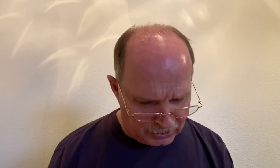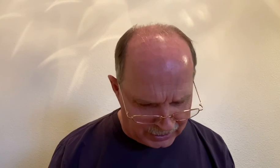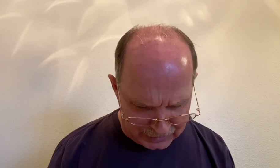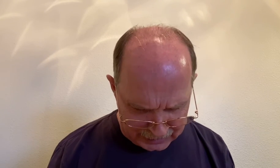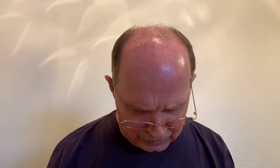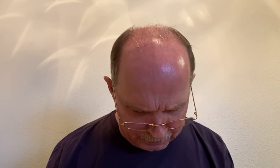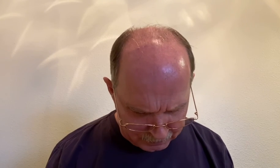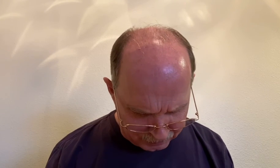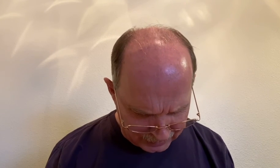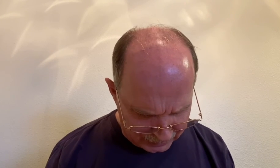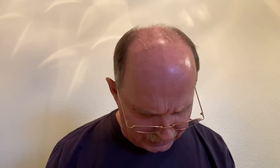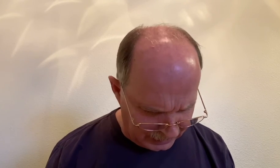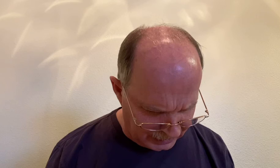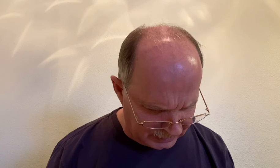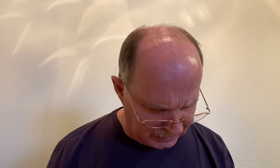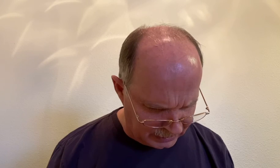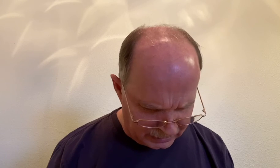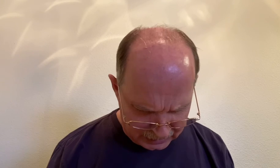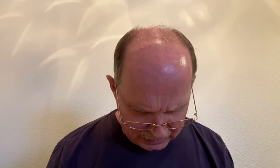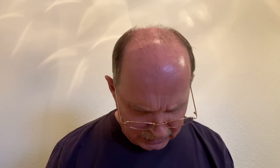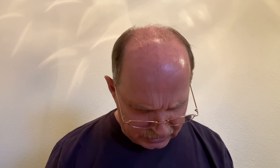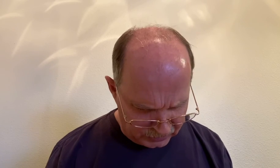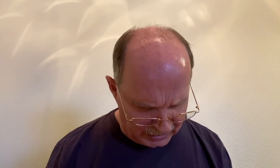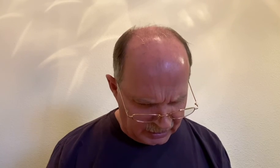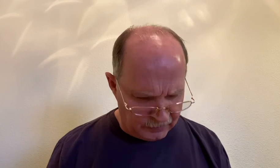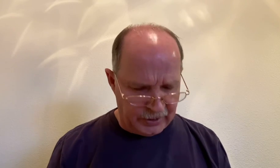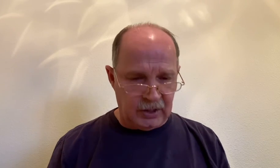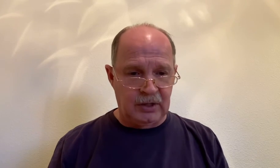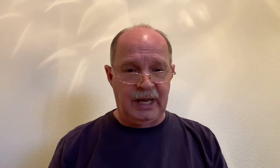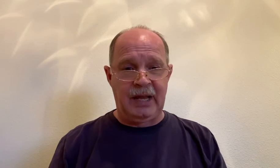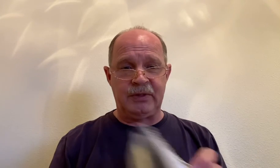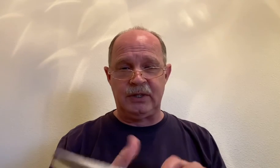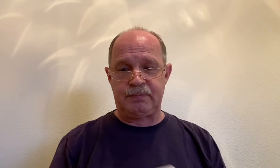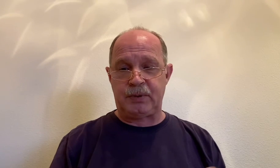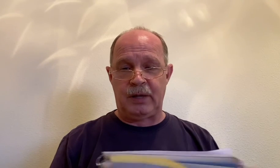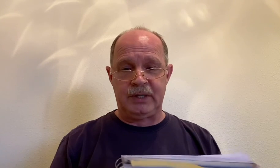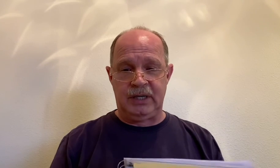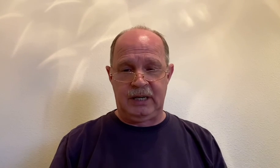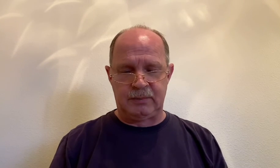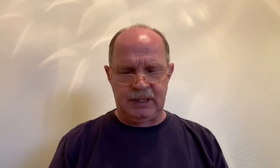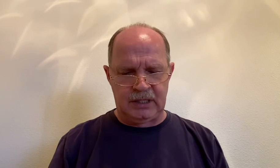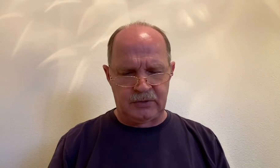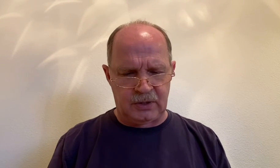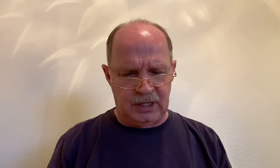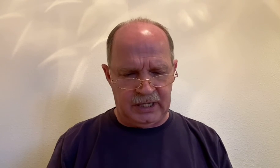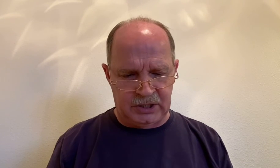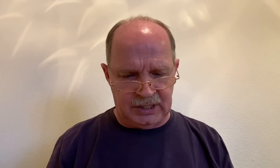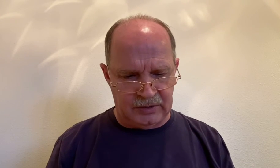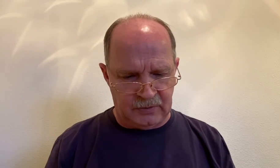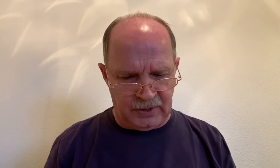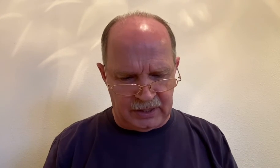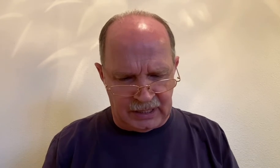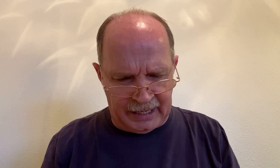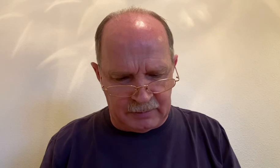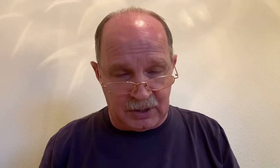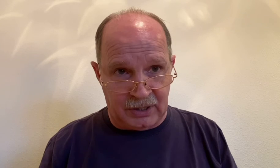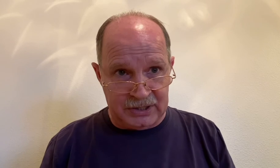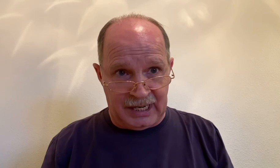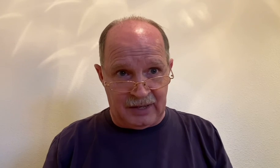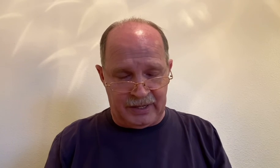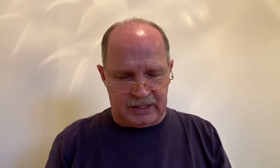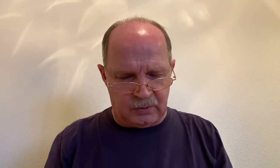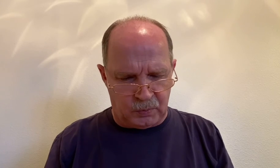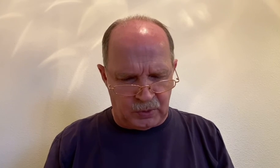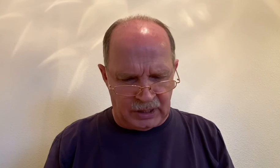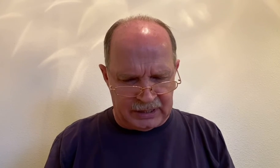planners trying to help. And so now they're glad there's probably going to have to be another election. And they're very glad because